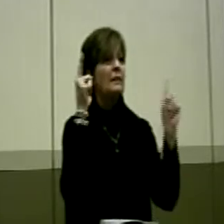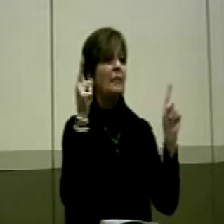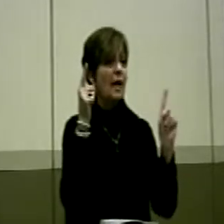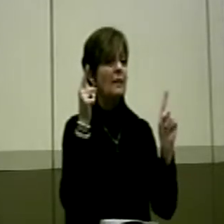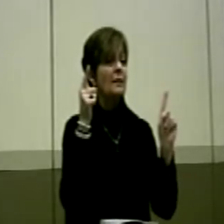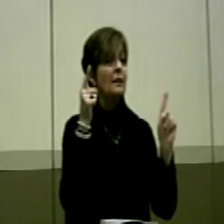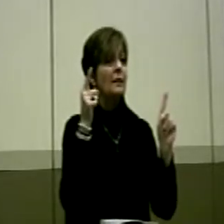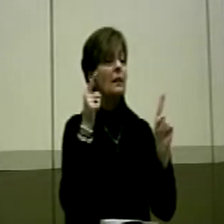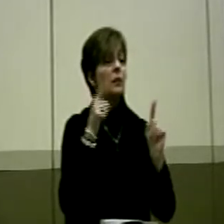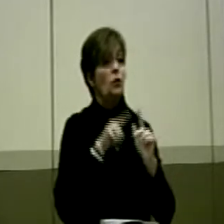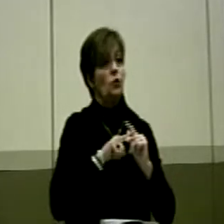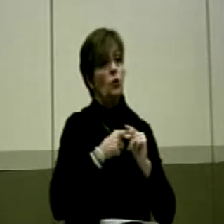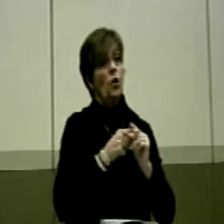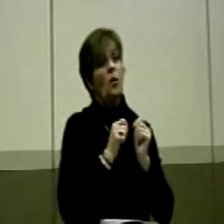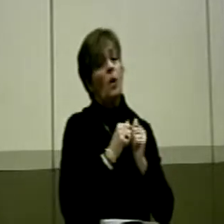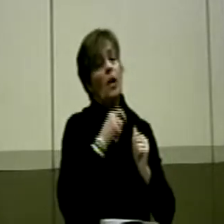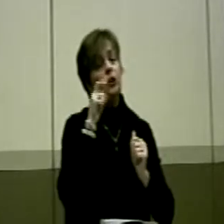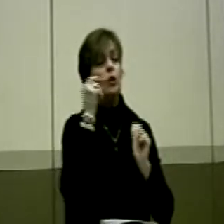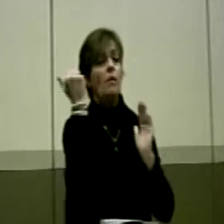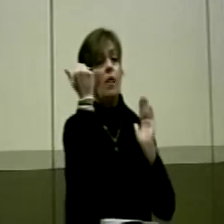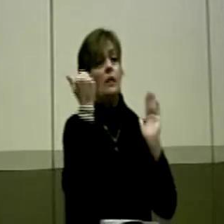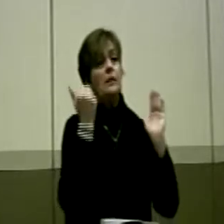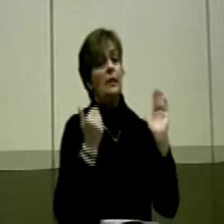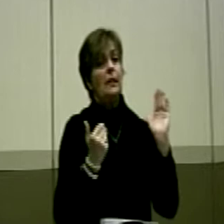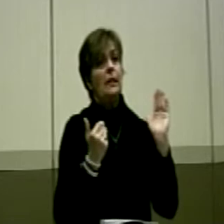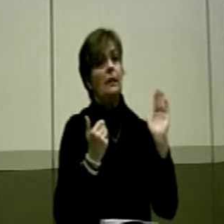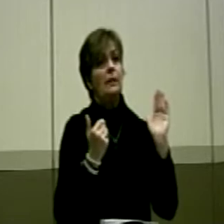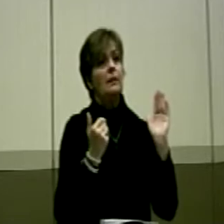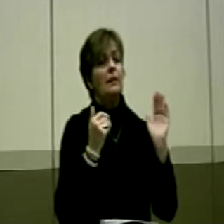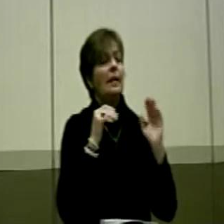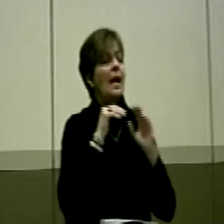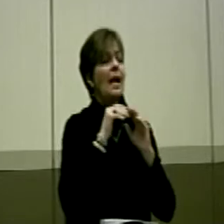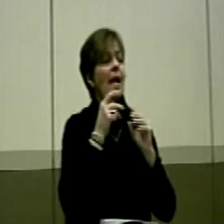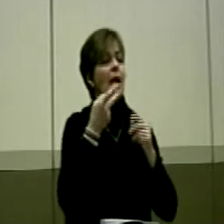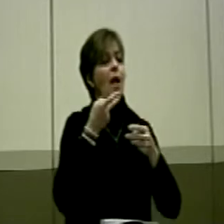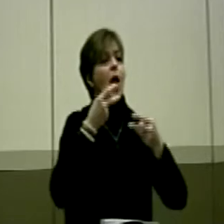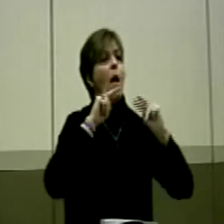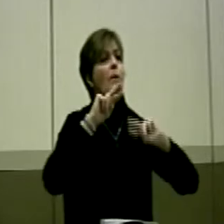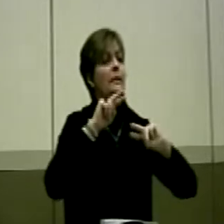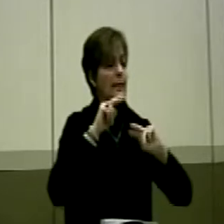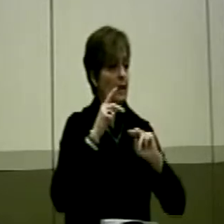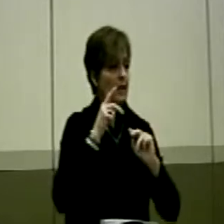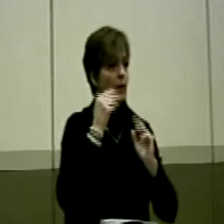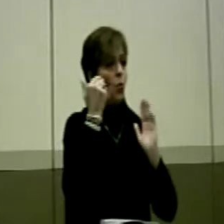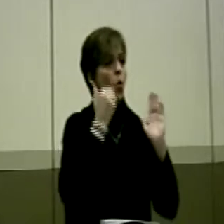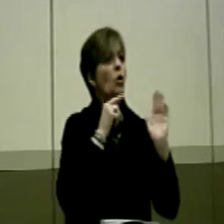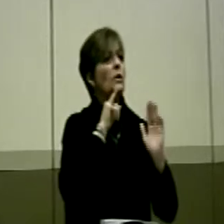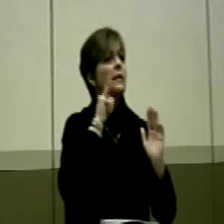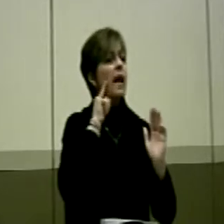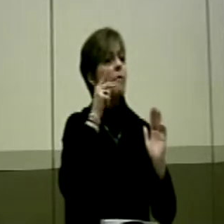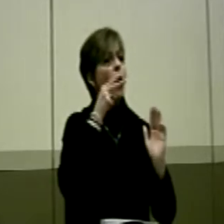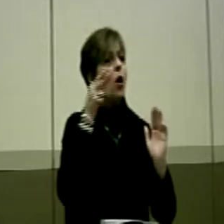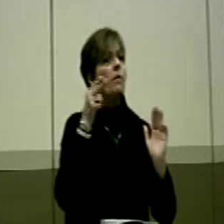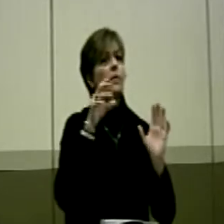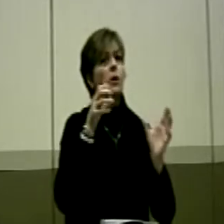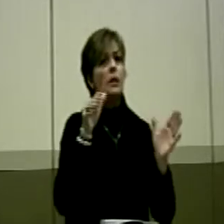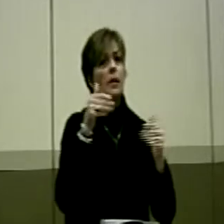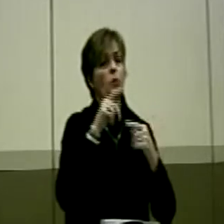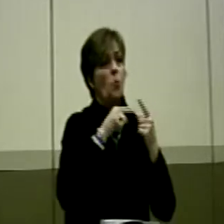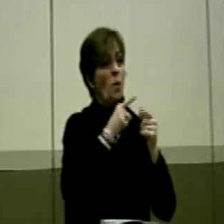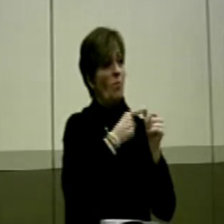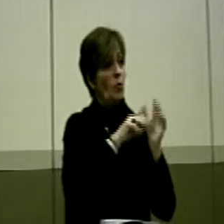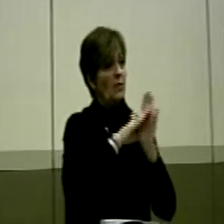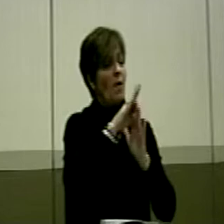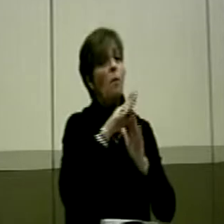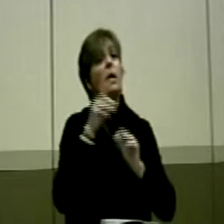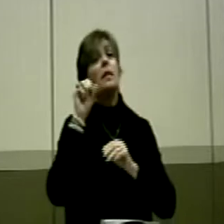in the opposite order here, but with the deaf, hard of hearing classrooms when it was first developed, and then special education classrooms, and then regular education